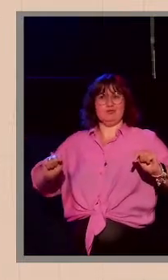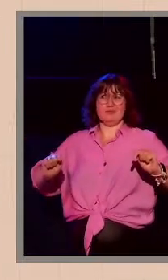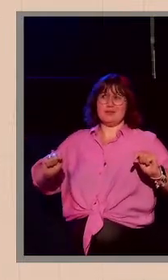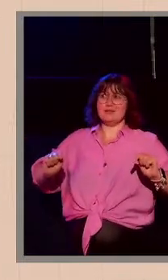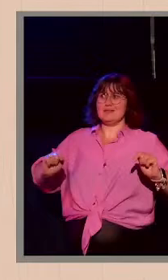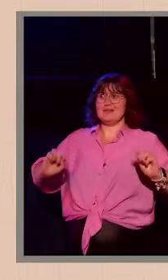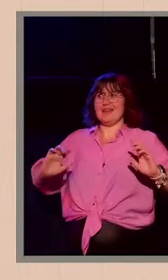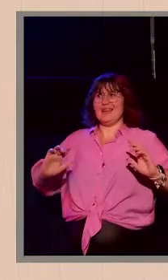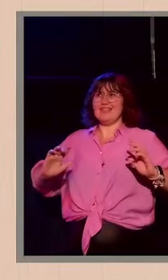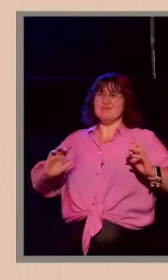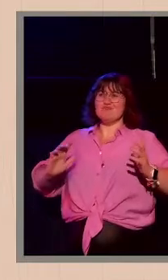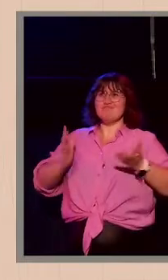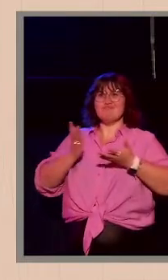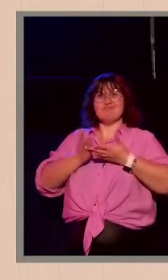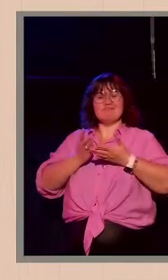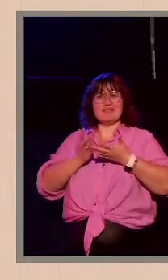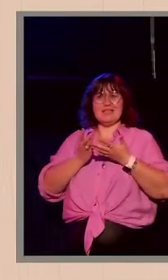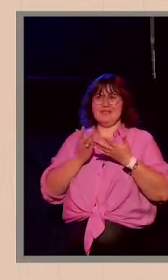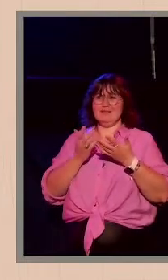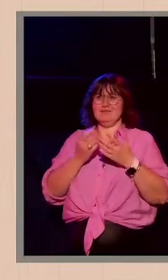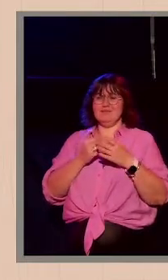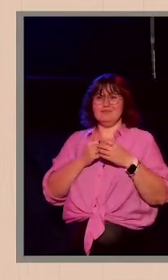gives us